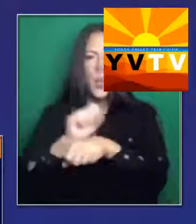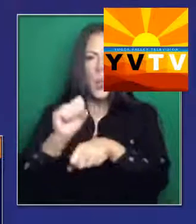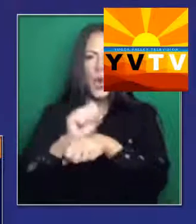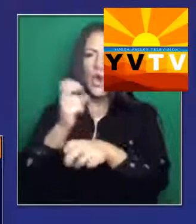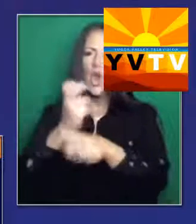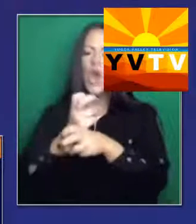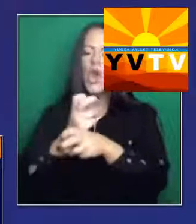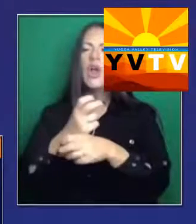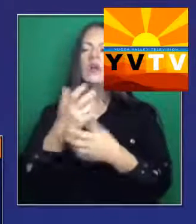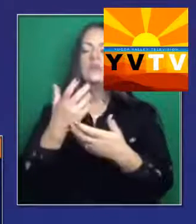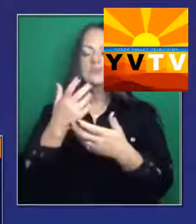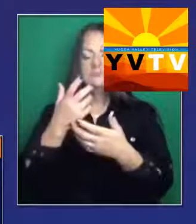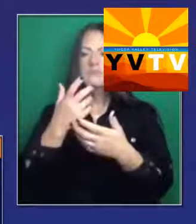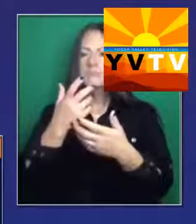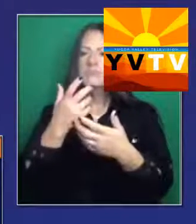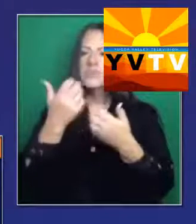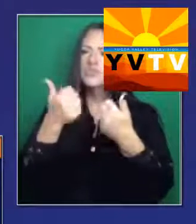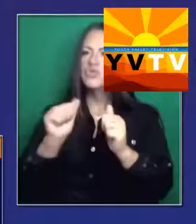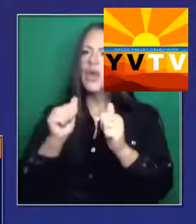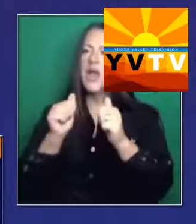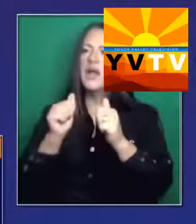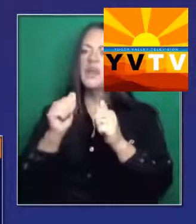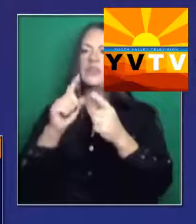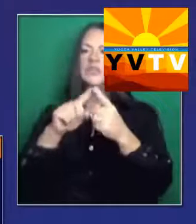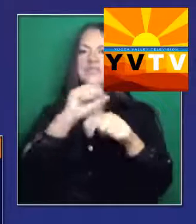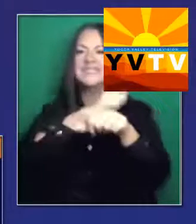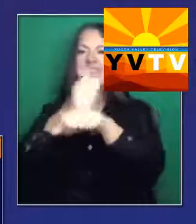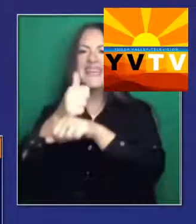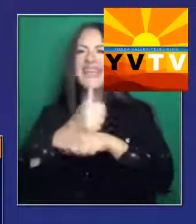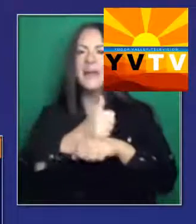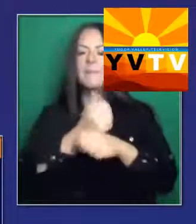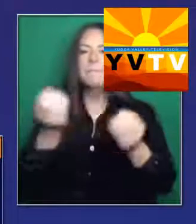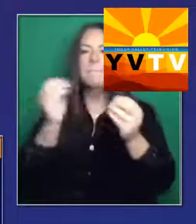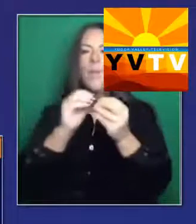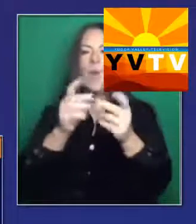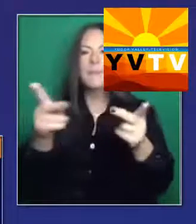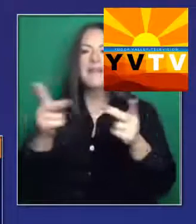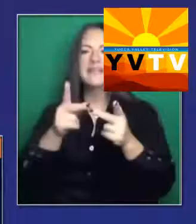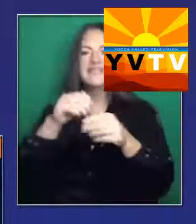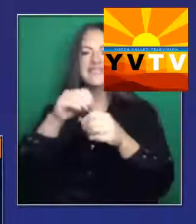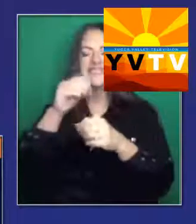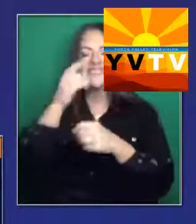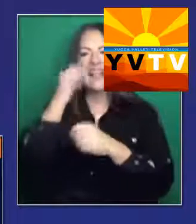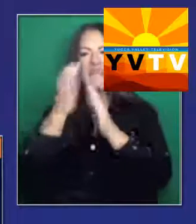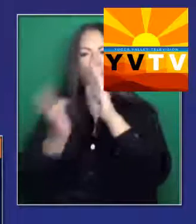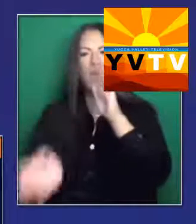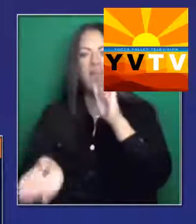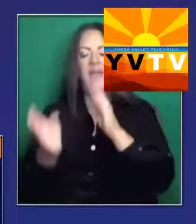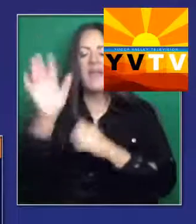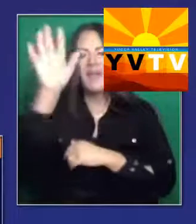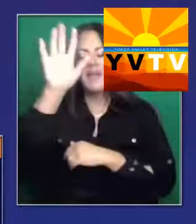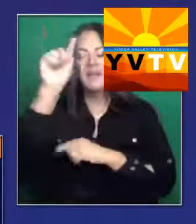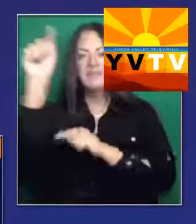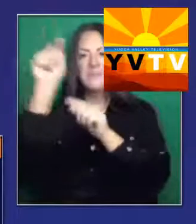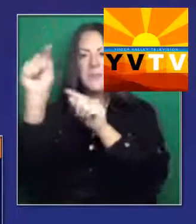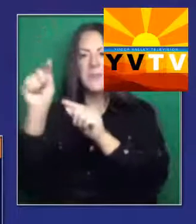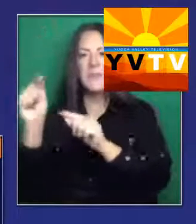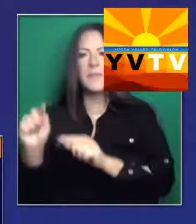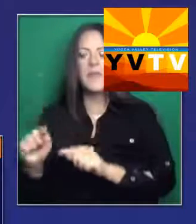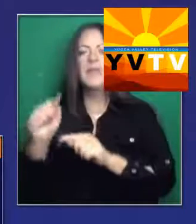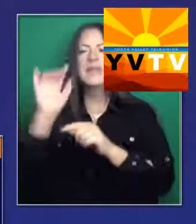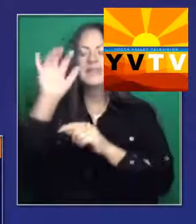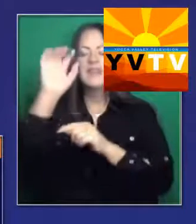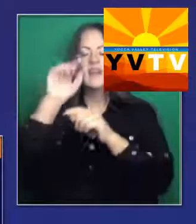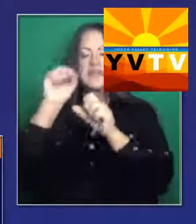increase the number of distribution sites and, more importantly, to accelerate the efforts of who can distribute the vaccines.